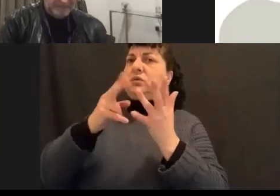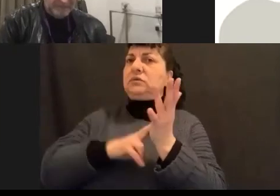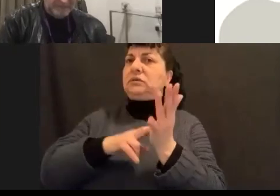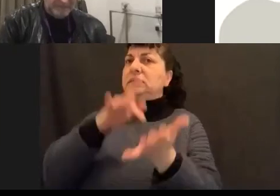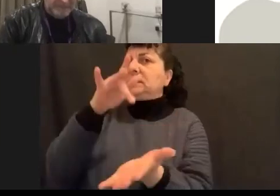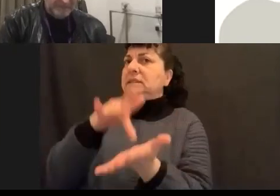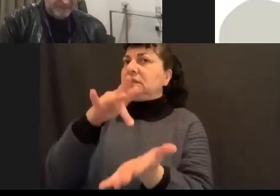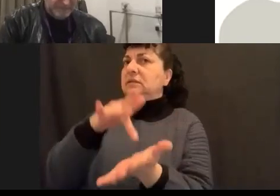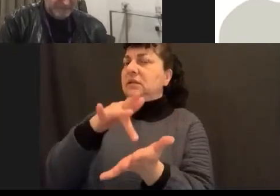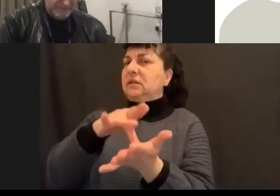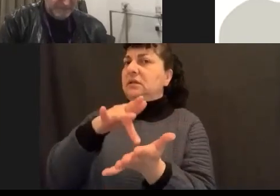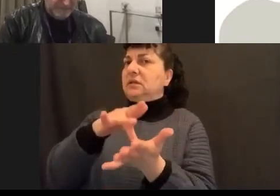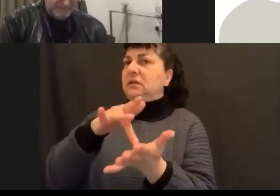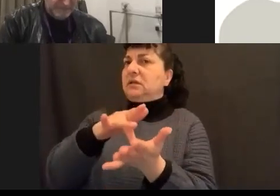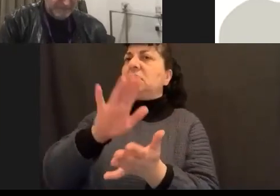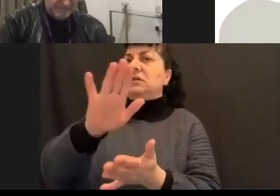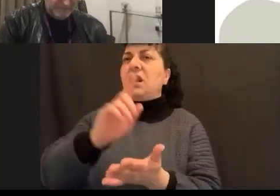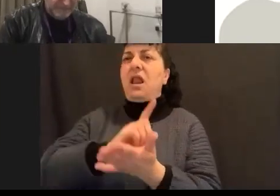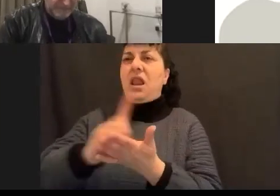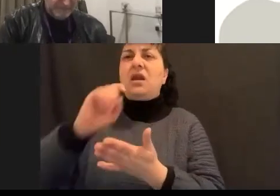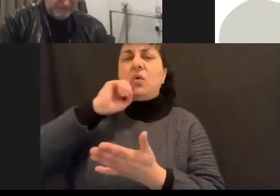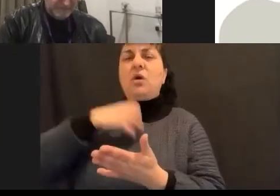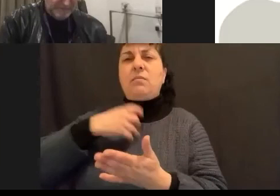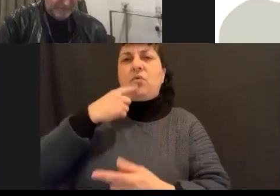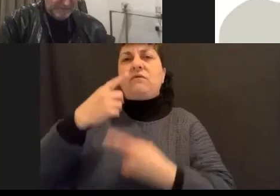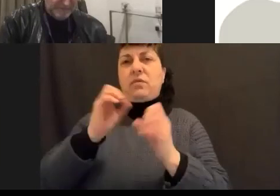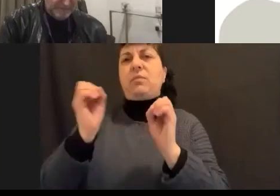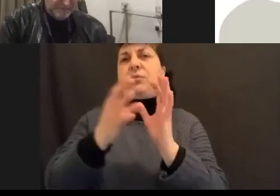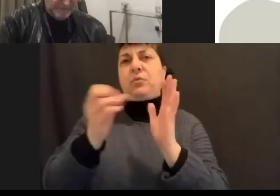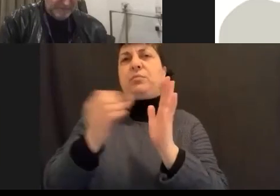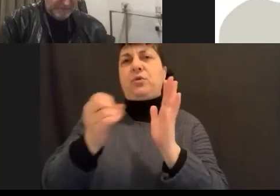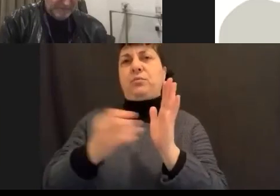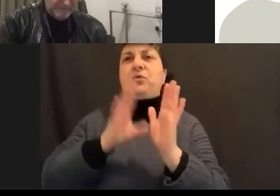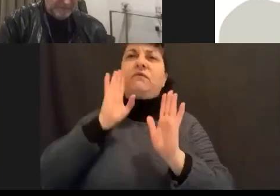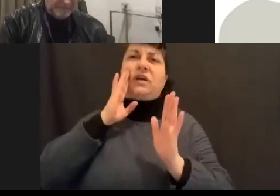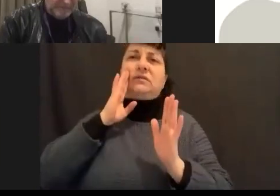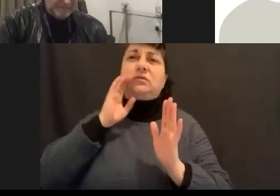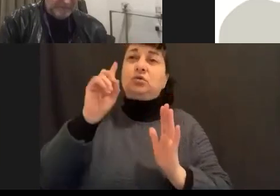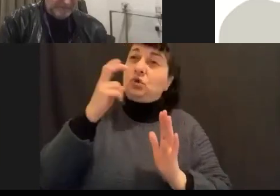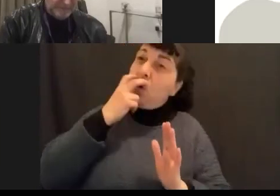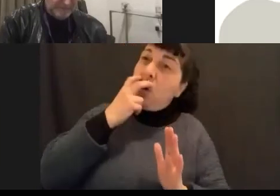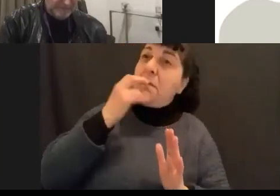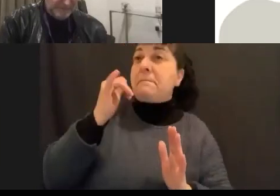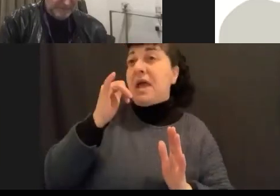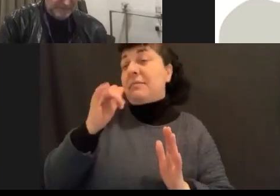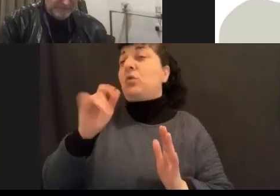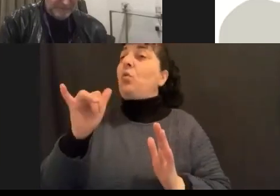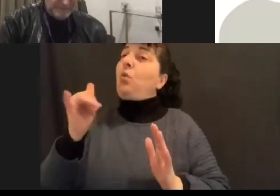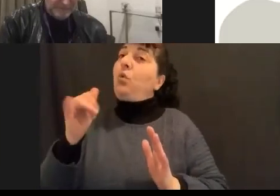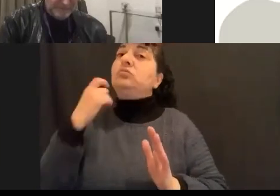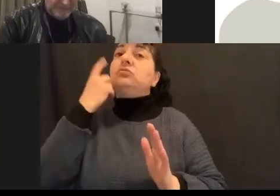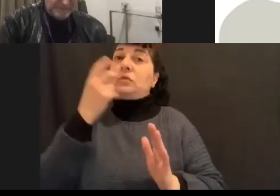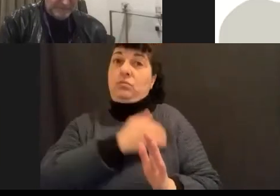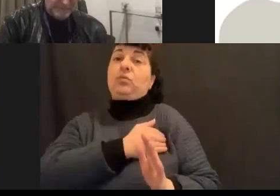on our Facebook page about that. If it's not tonight, it'll be in the morning, and to clarify that one.